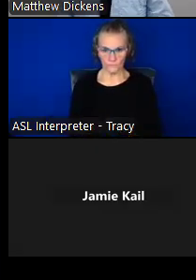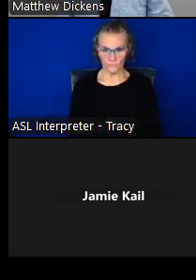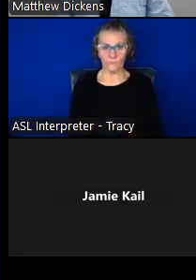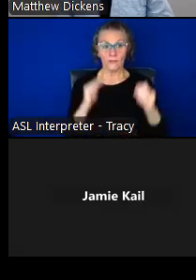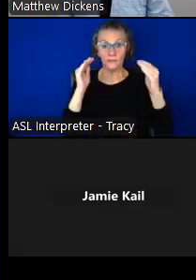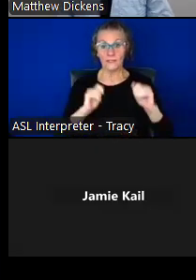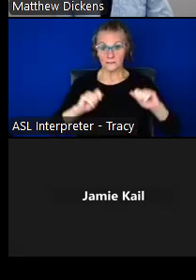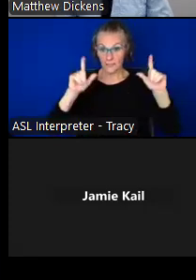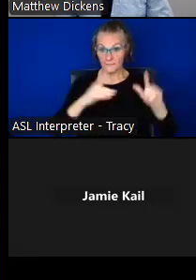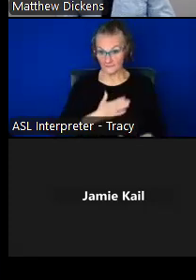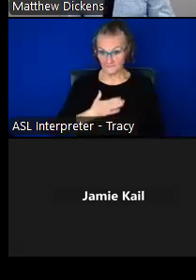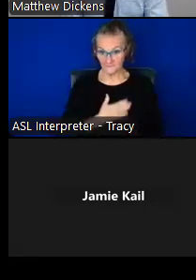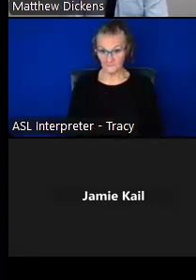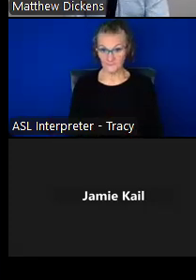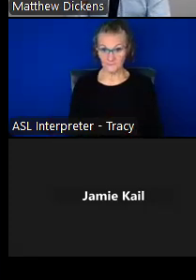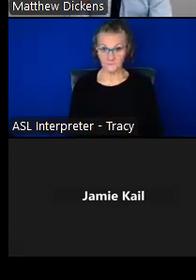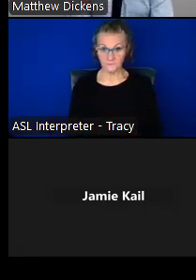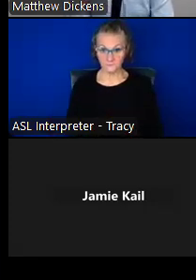Next slide, please.